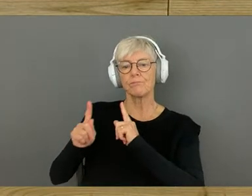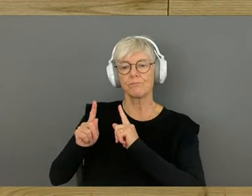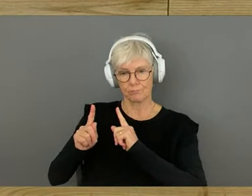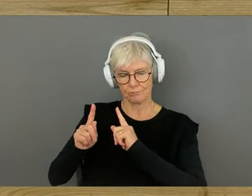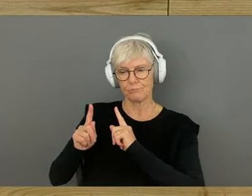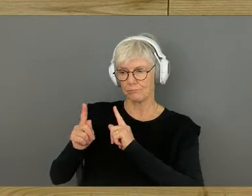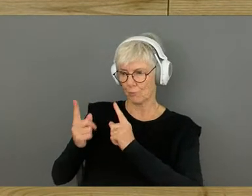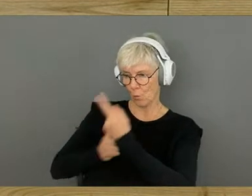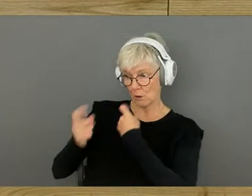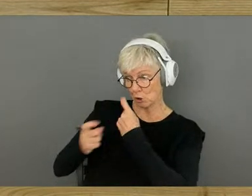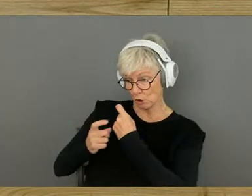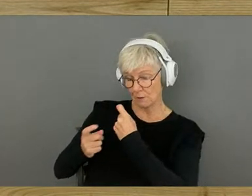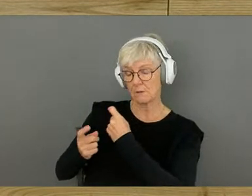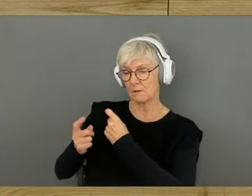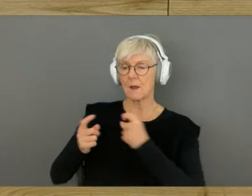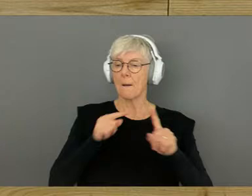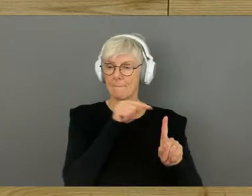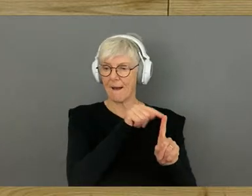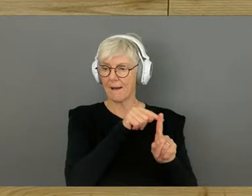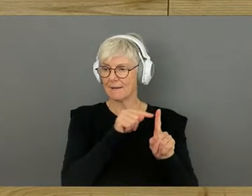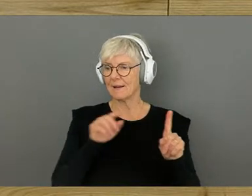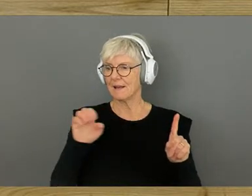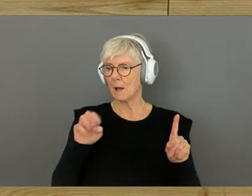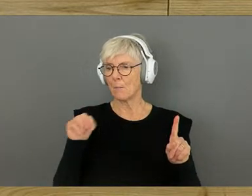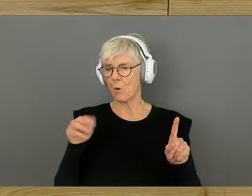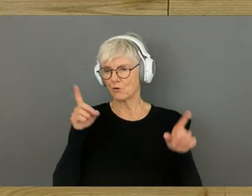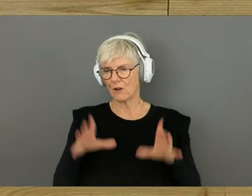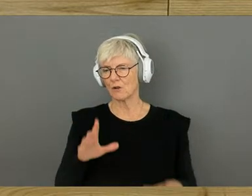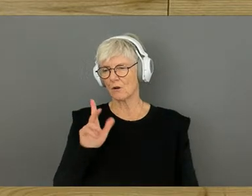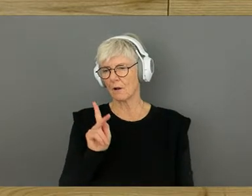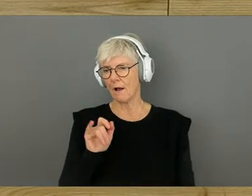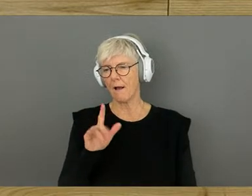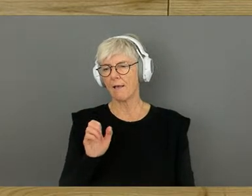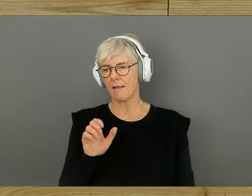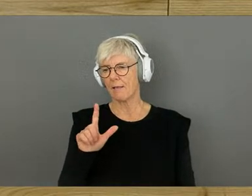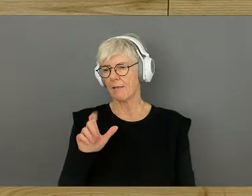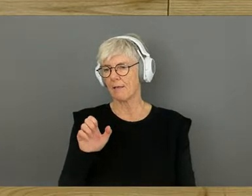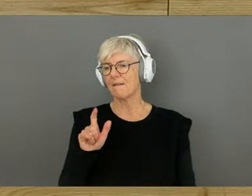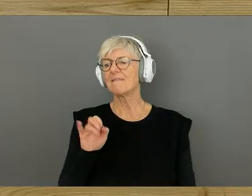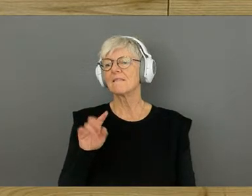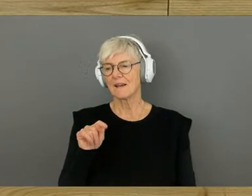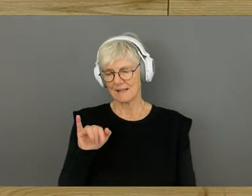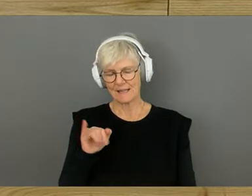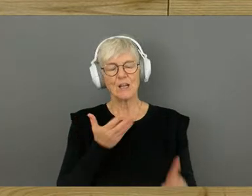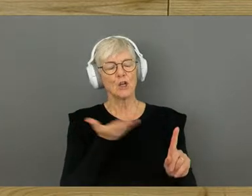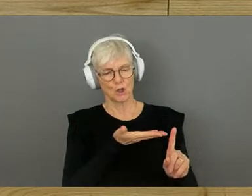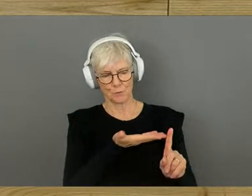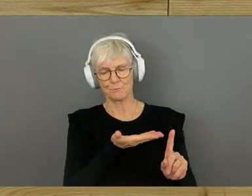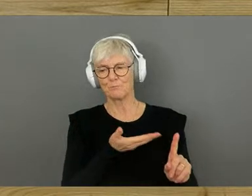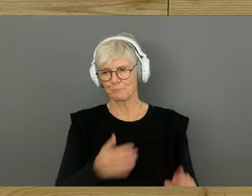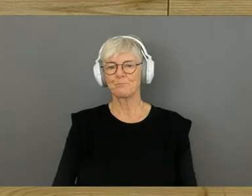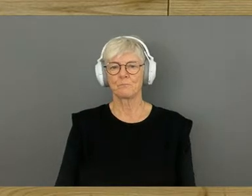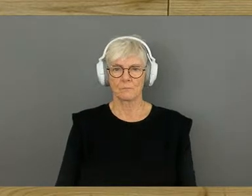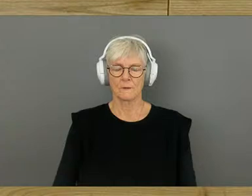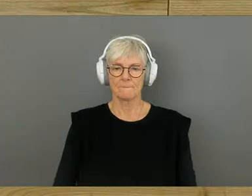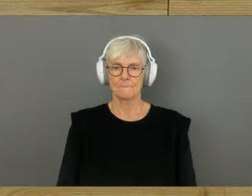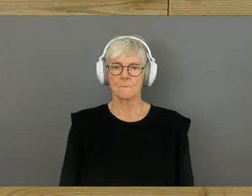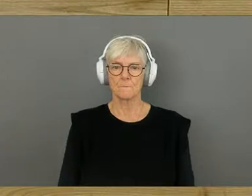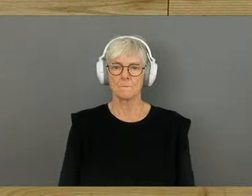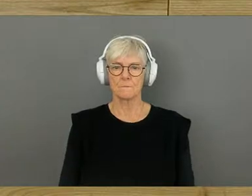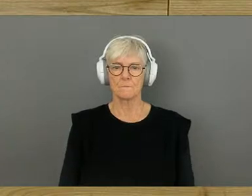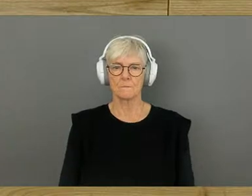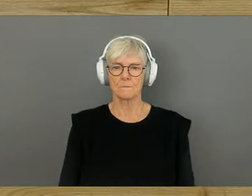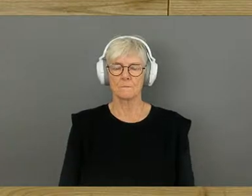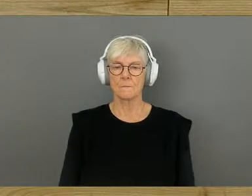Brunswick EMO is here, Mr. Kyle Levitt. He is here to answer your questions as well. One question and a